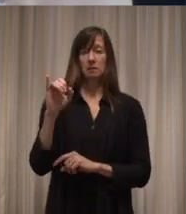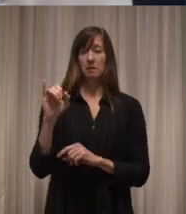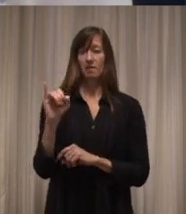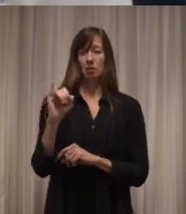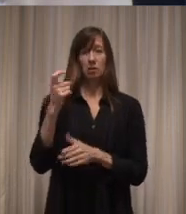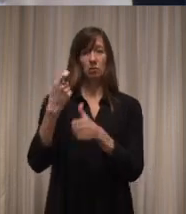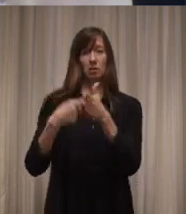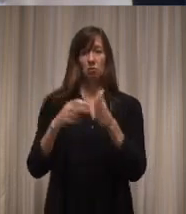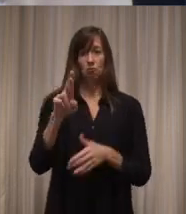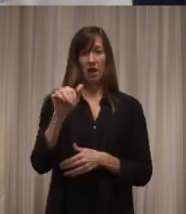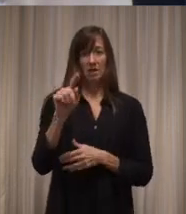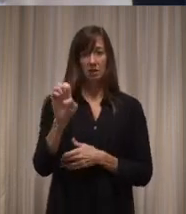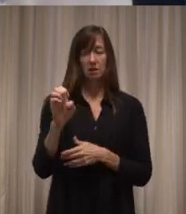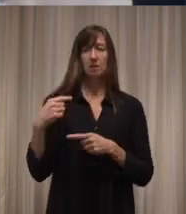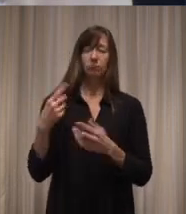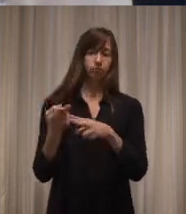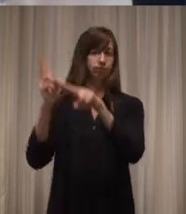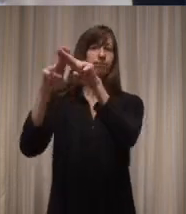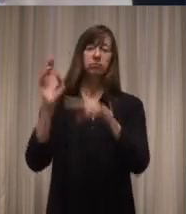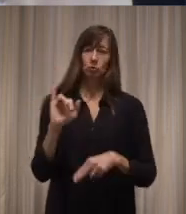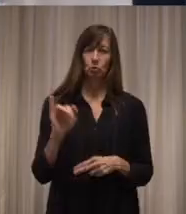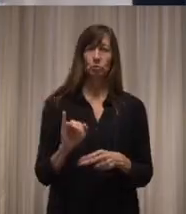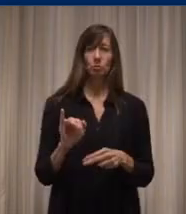48 hours, we have tested